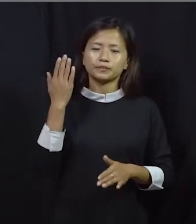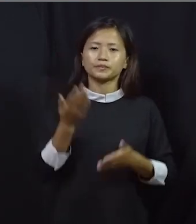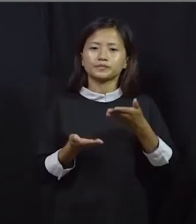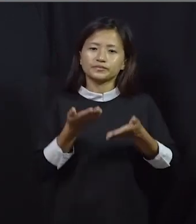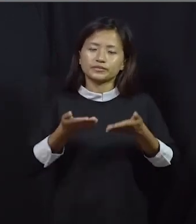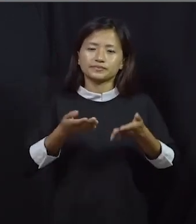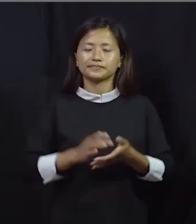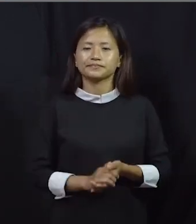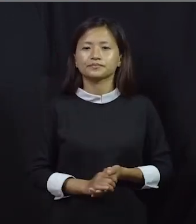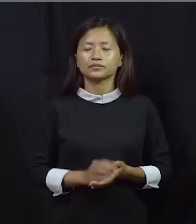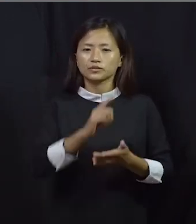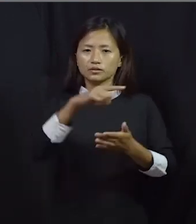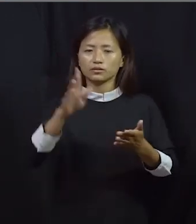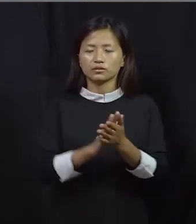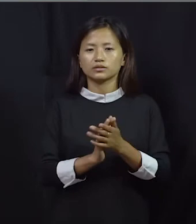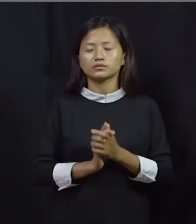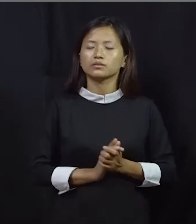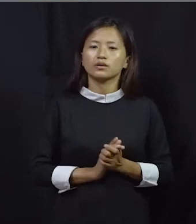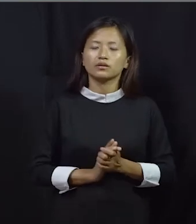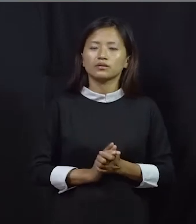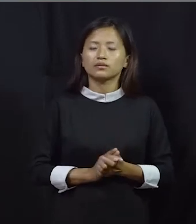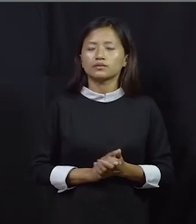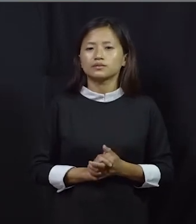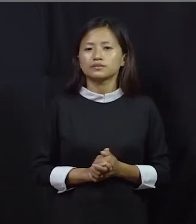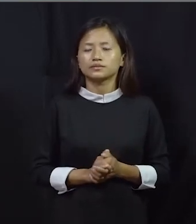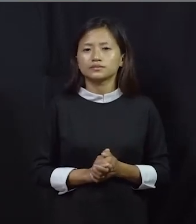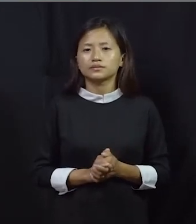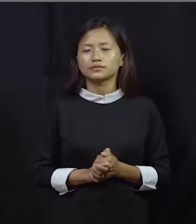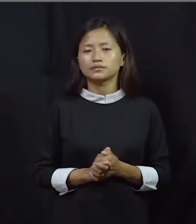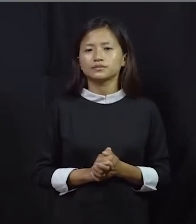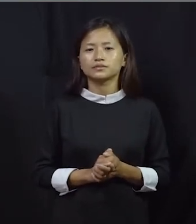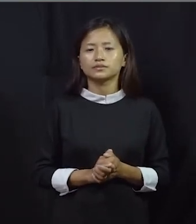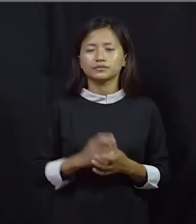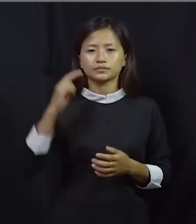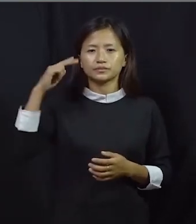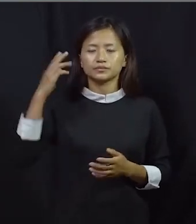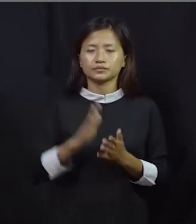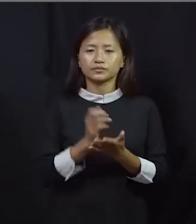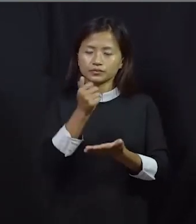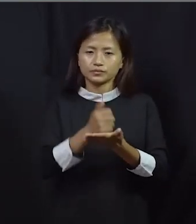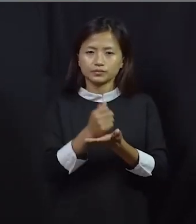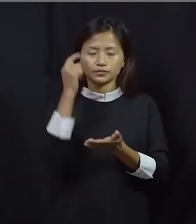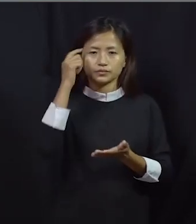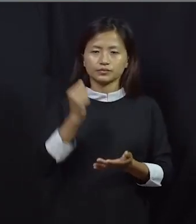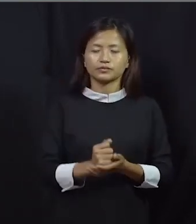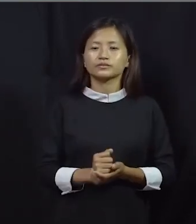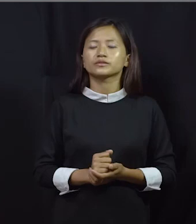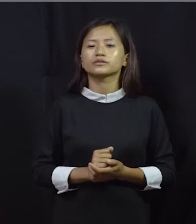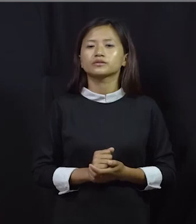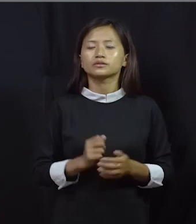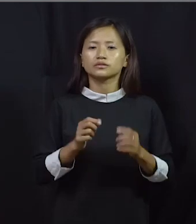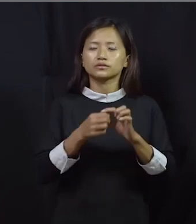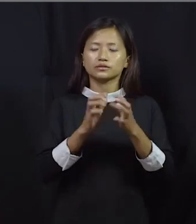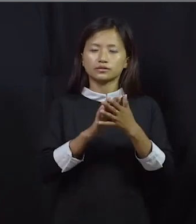to ascertain a correct position of the firm. Therefore, you should remember this: the definition of partnership